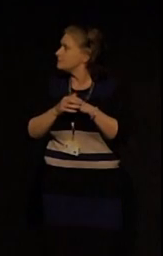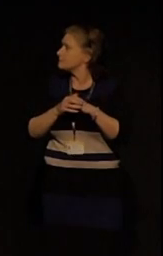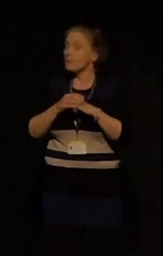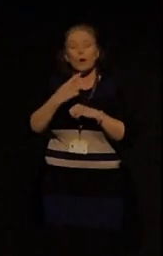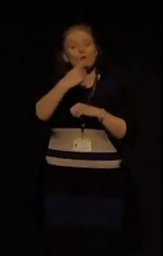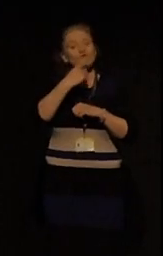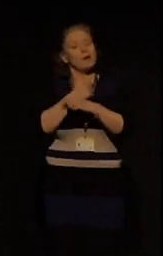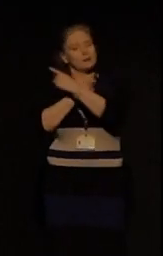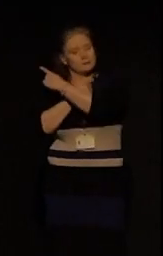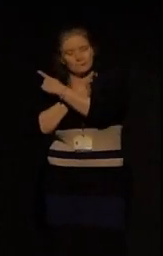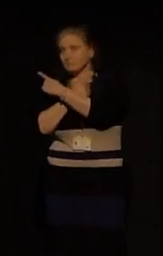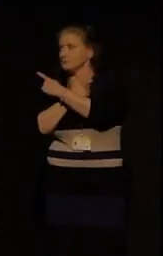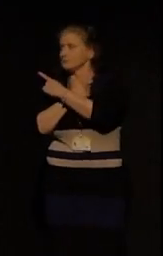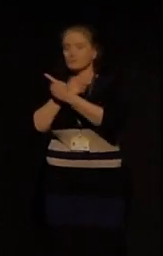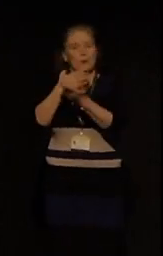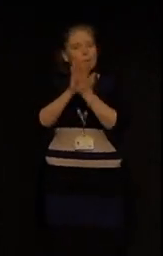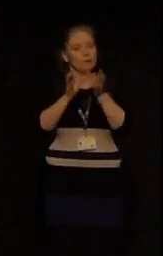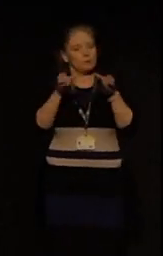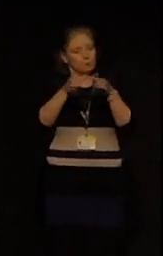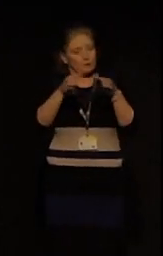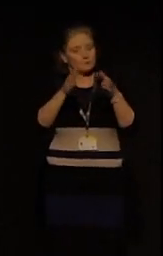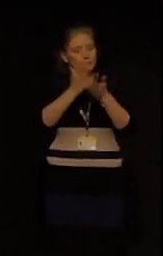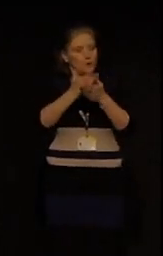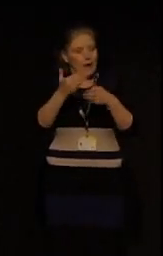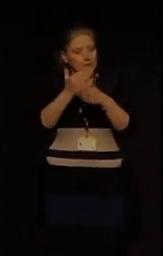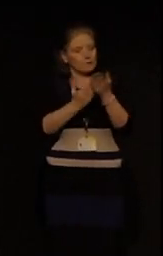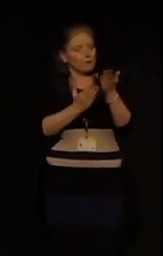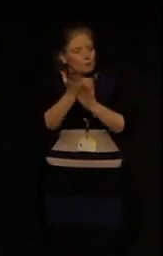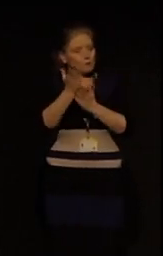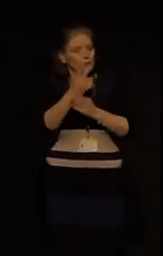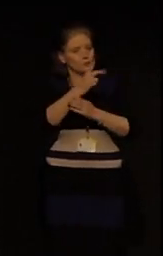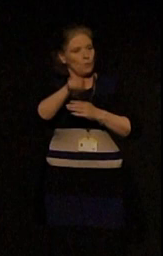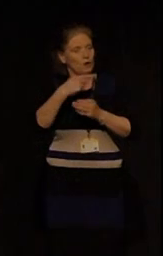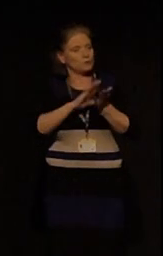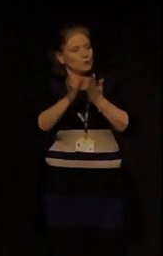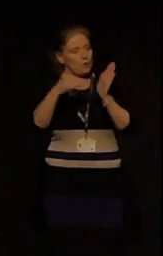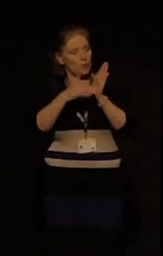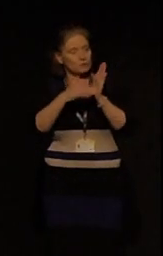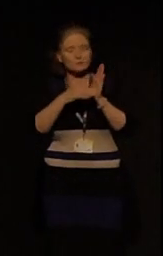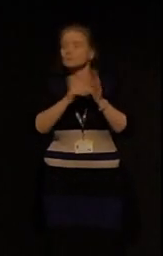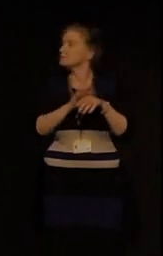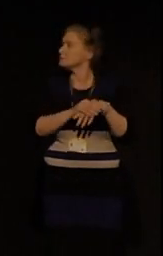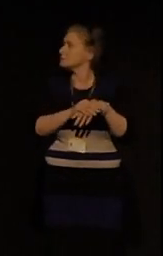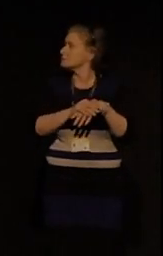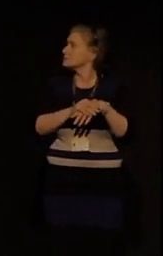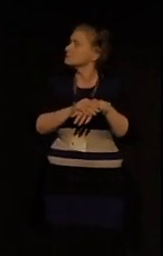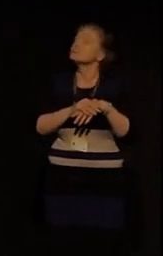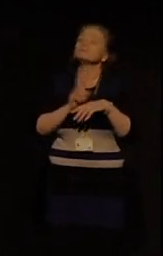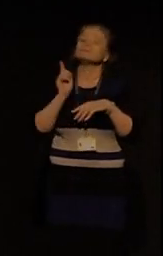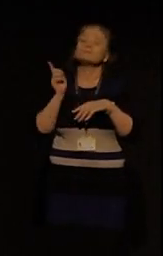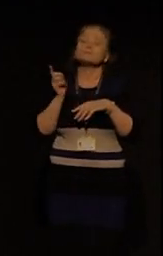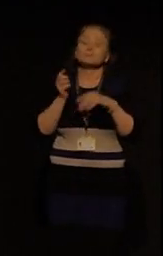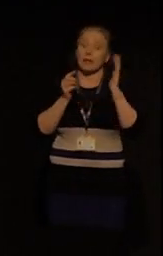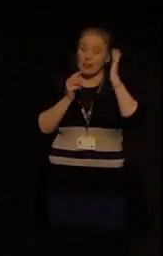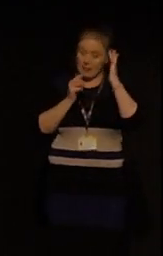is the part of the brain that was activated when the 2,000 hertz tone was presented. You can see it was activated on the left